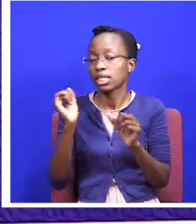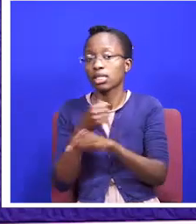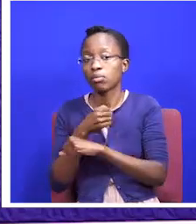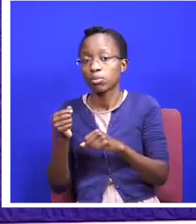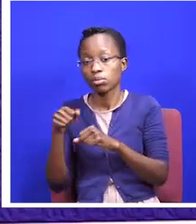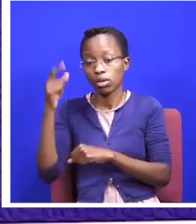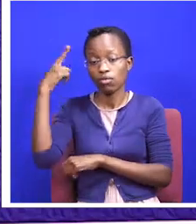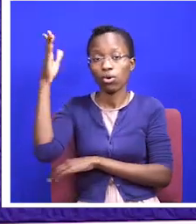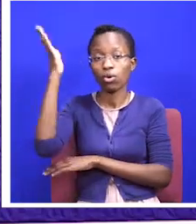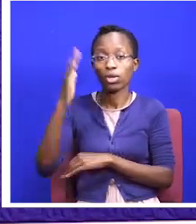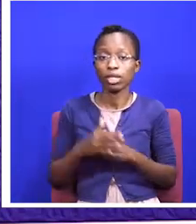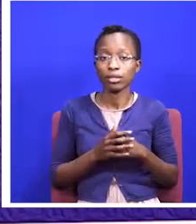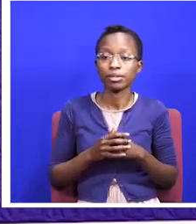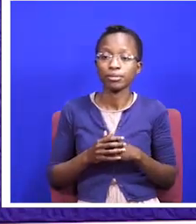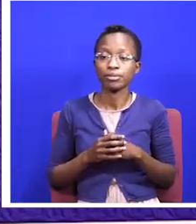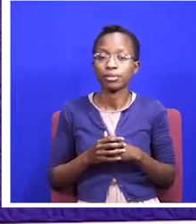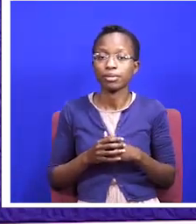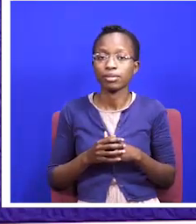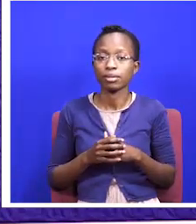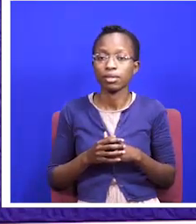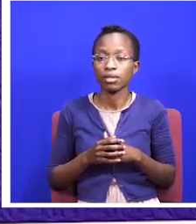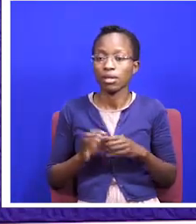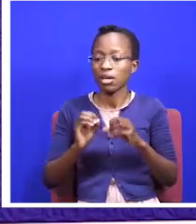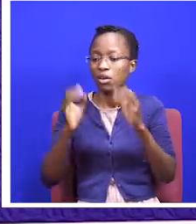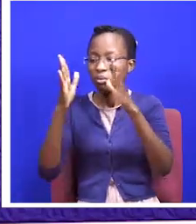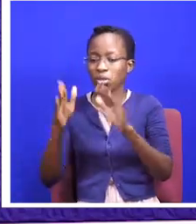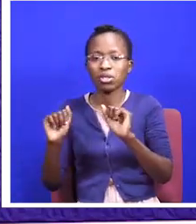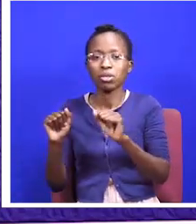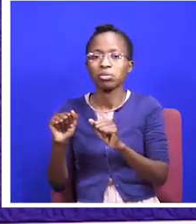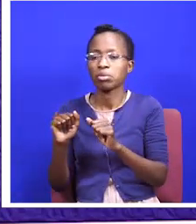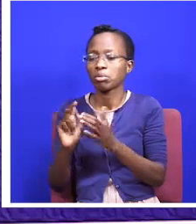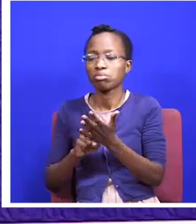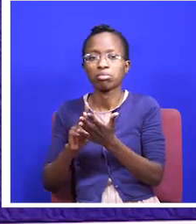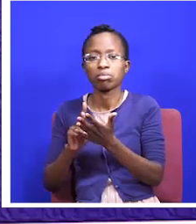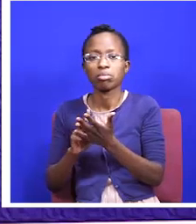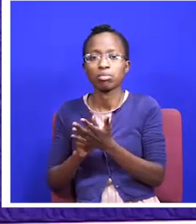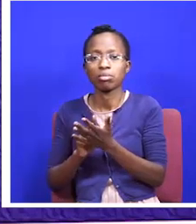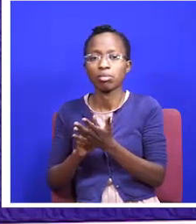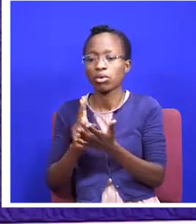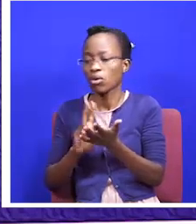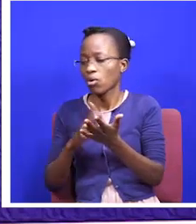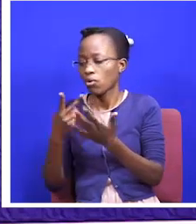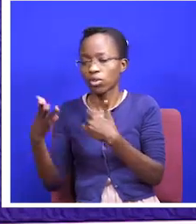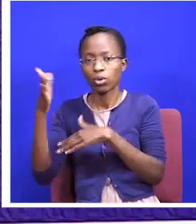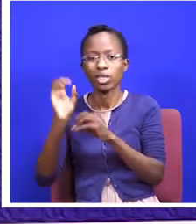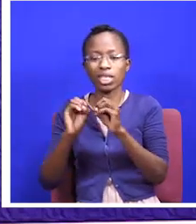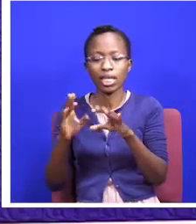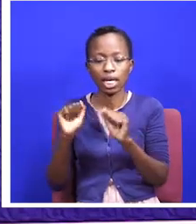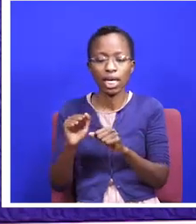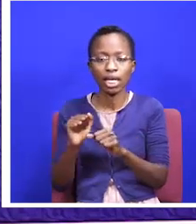is impossible for Him. No one can defeat Him, and nothing can defeat